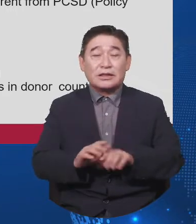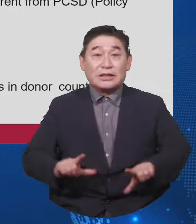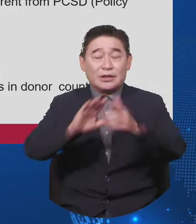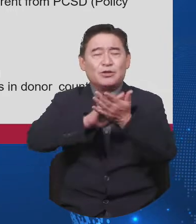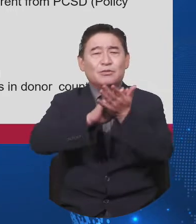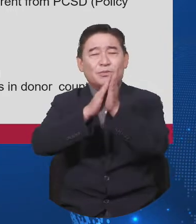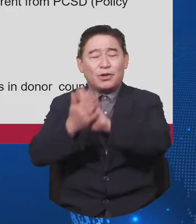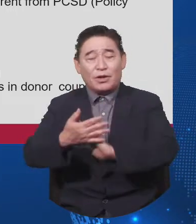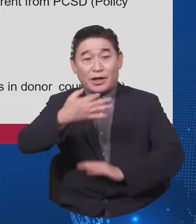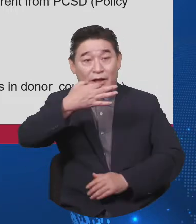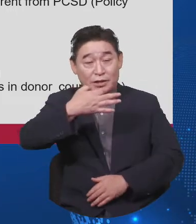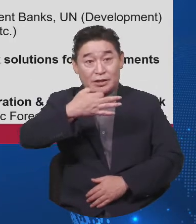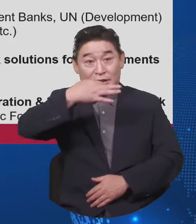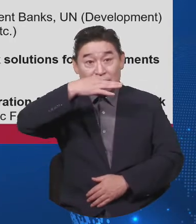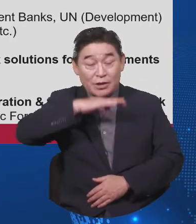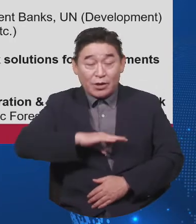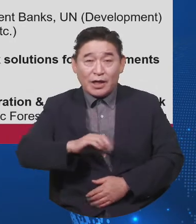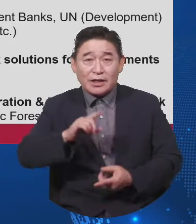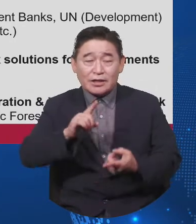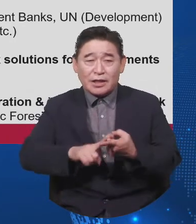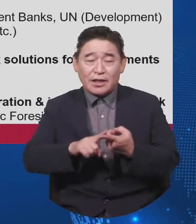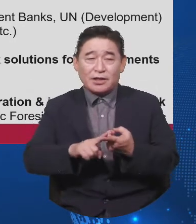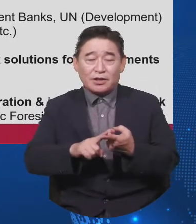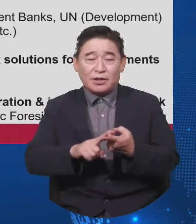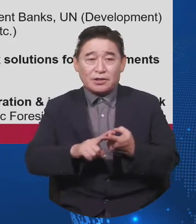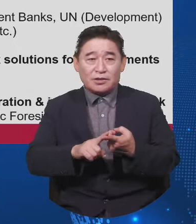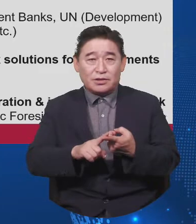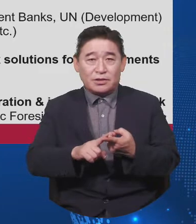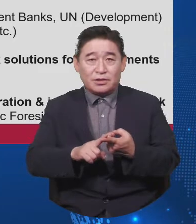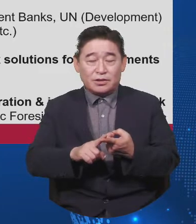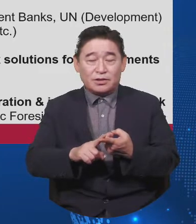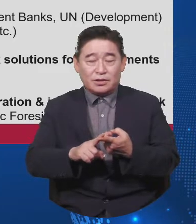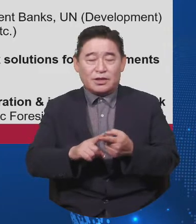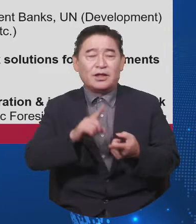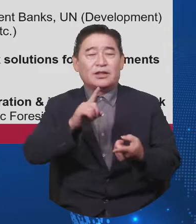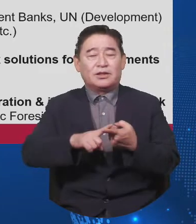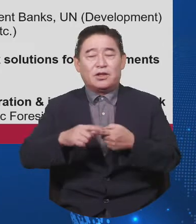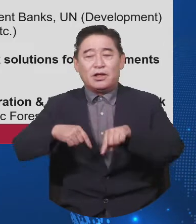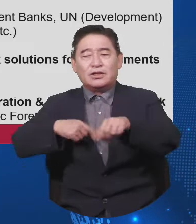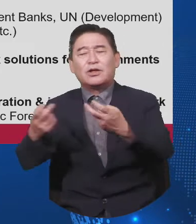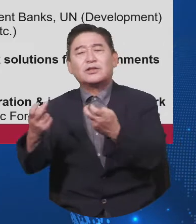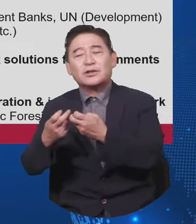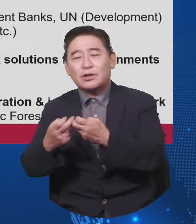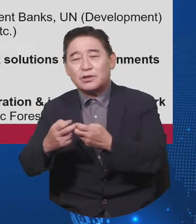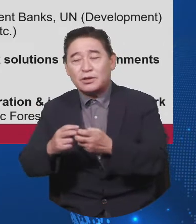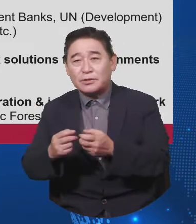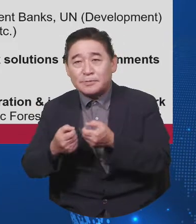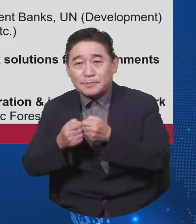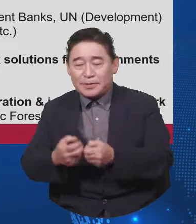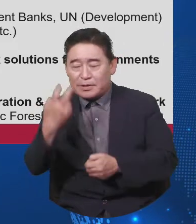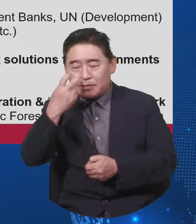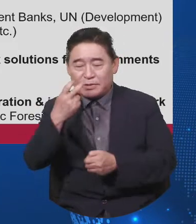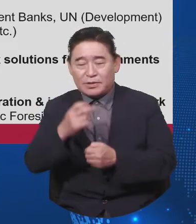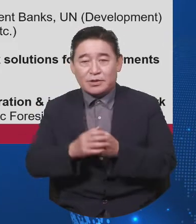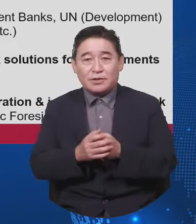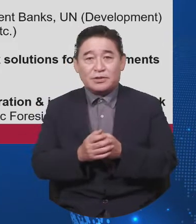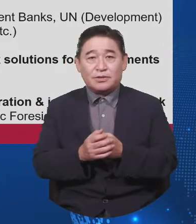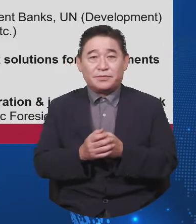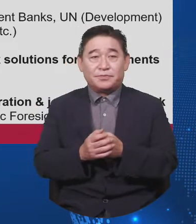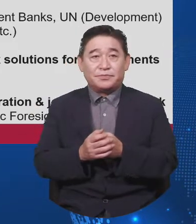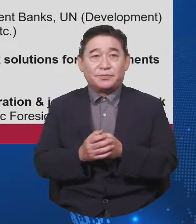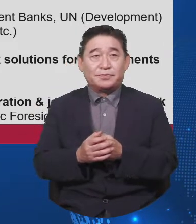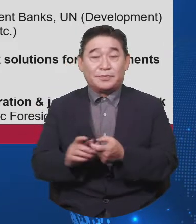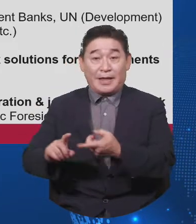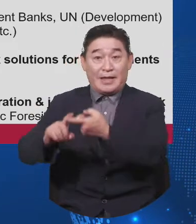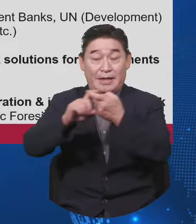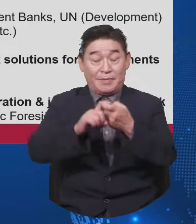coordinate policies. Last but not least, some institutional and partnerships aspects. Let me just pick out